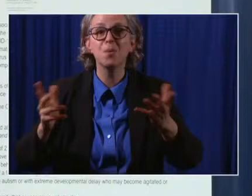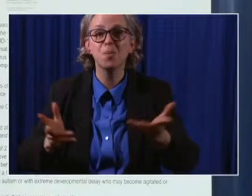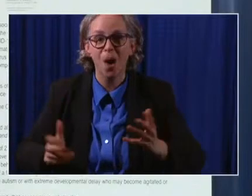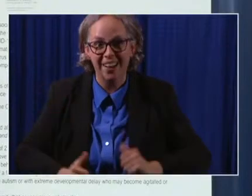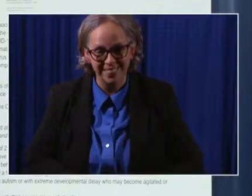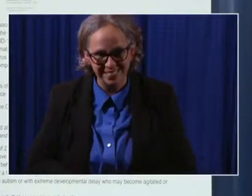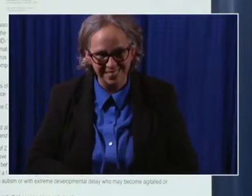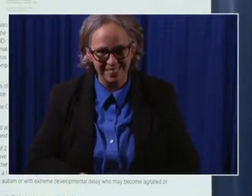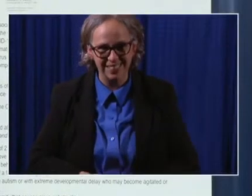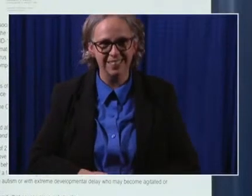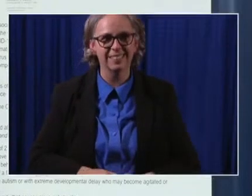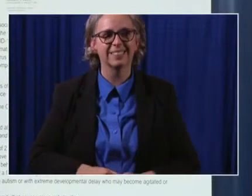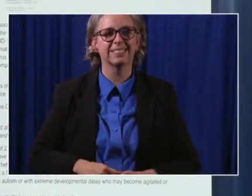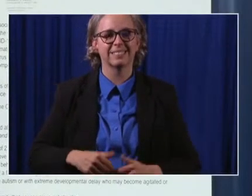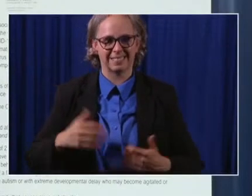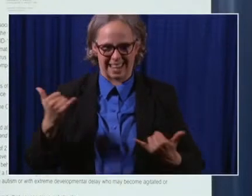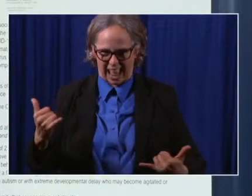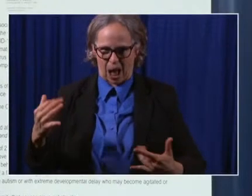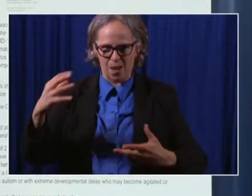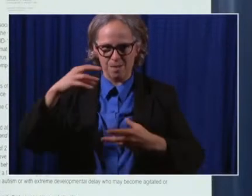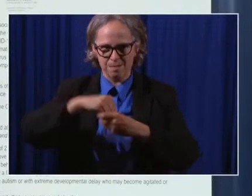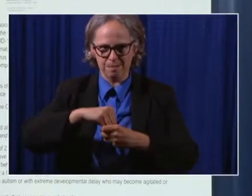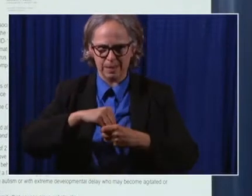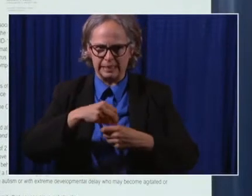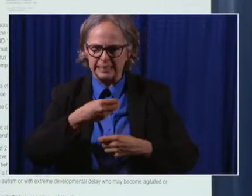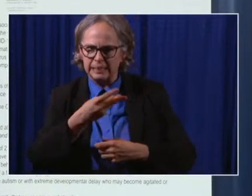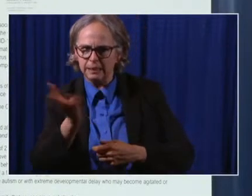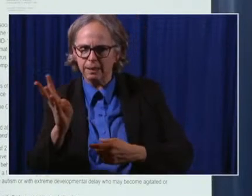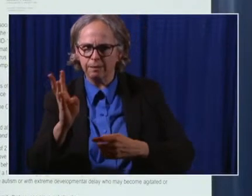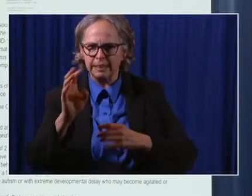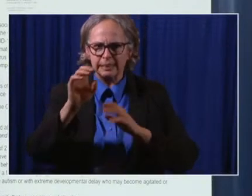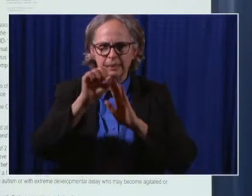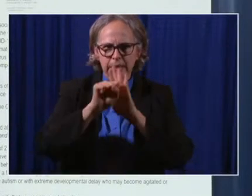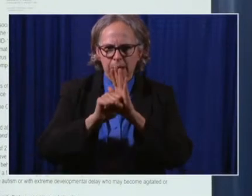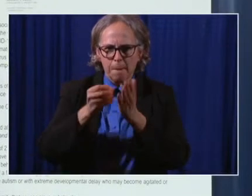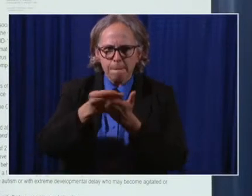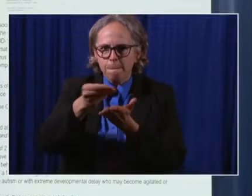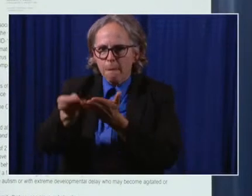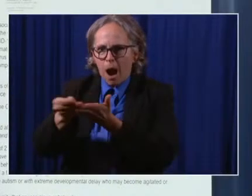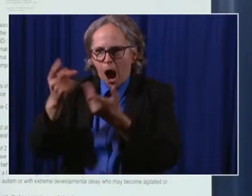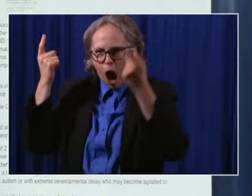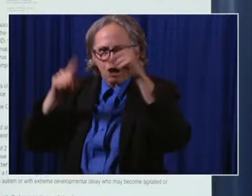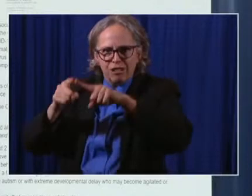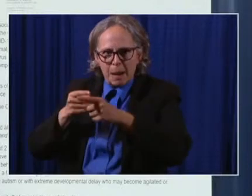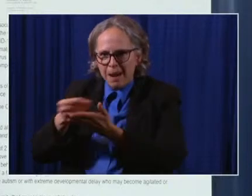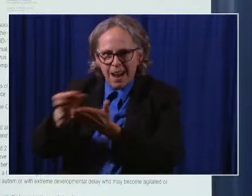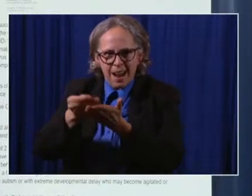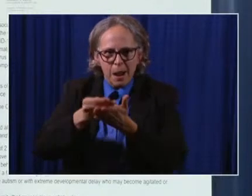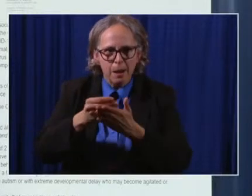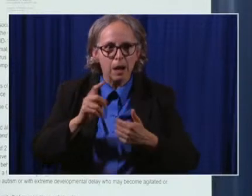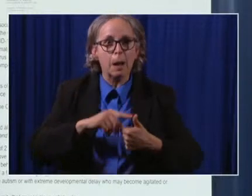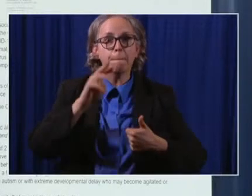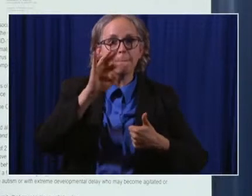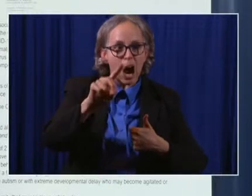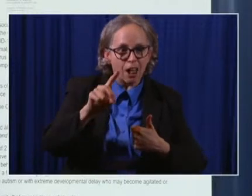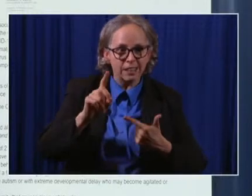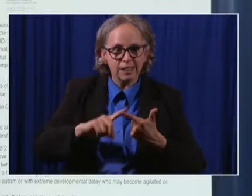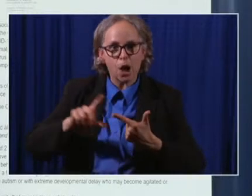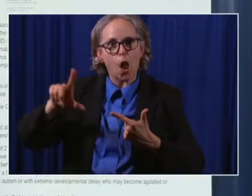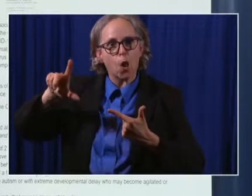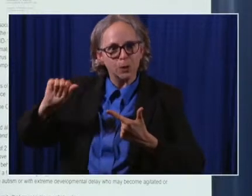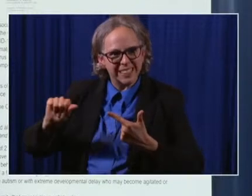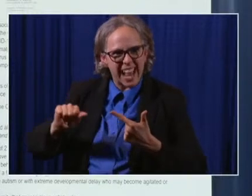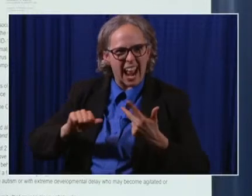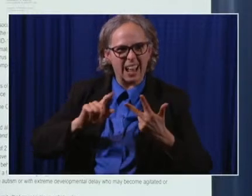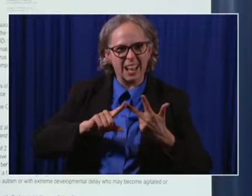purchasing agreement to expand the use of rapid point-of-care tests. We have joined Maryland, Louisiana, Massachusetts, Michigan,